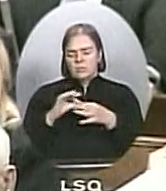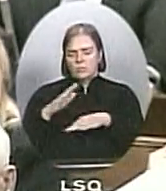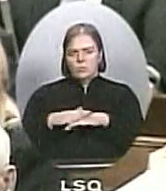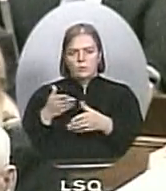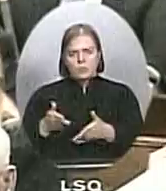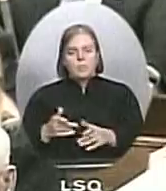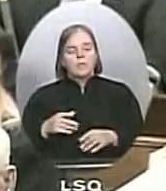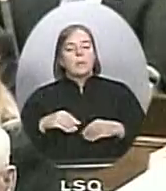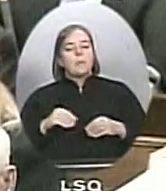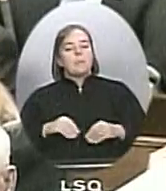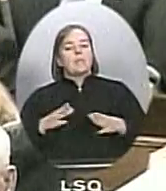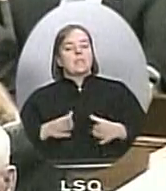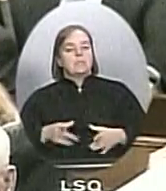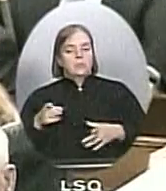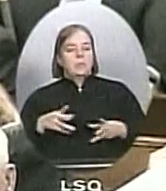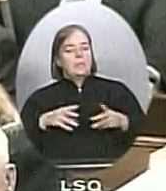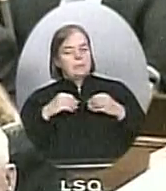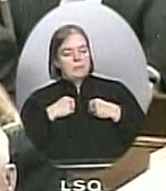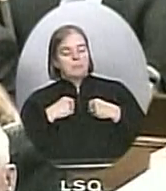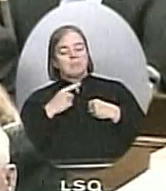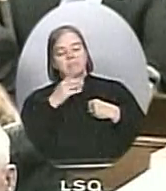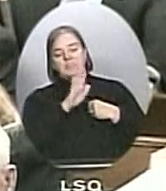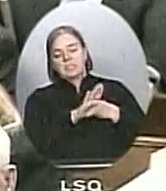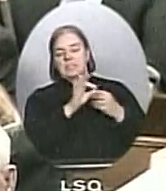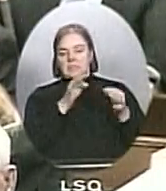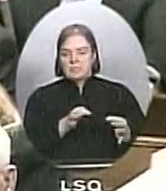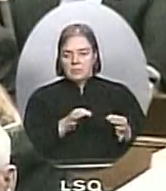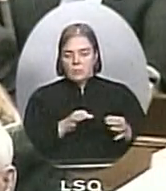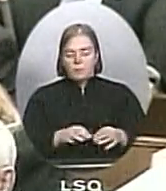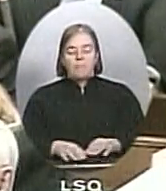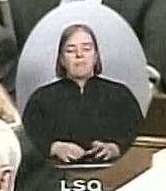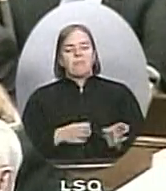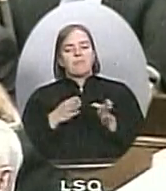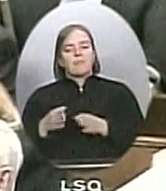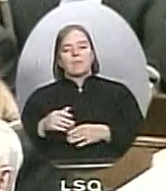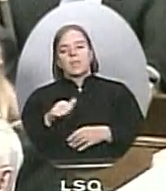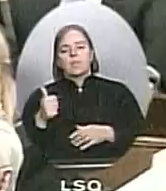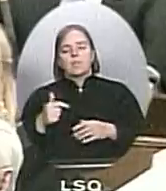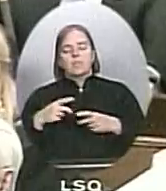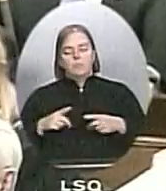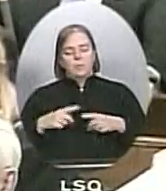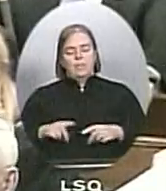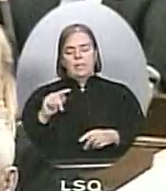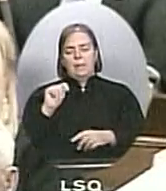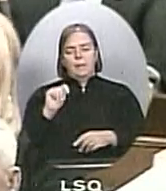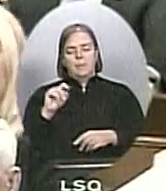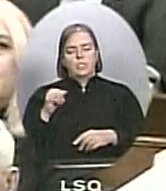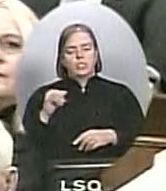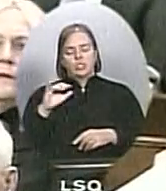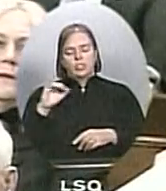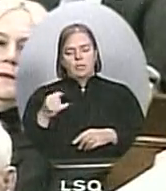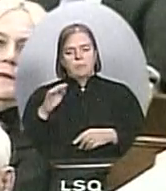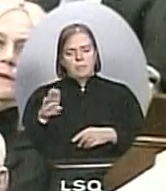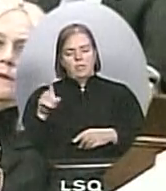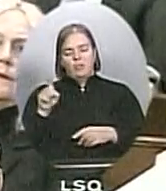enlighten the member for Timmins, James Bay. He should actually read the Act. The Section 64 of the Conflict of Interest Act states that, quote, nothing in this